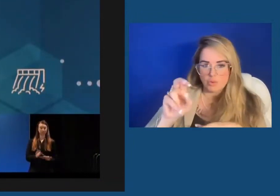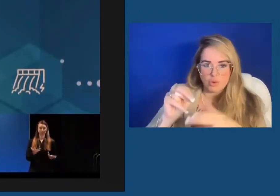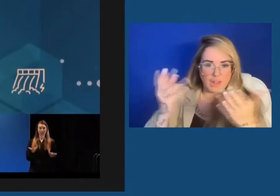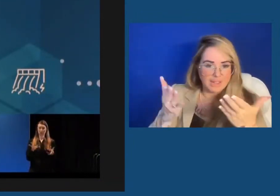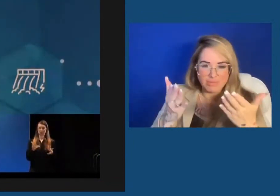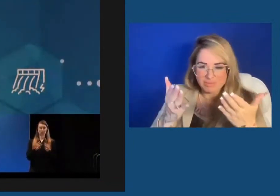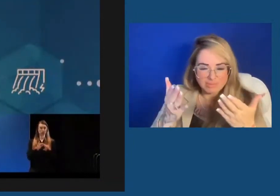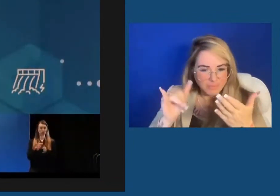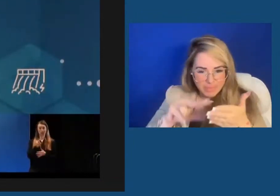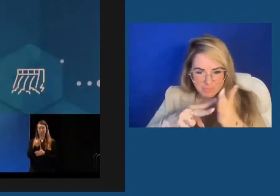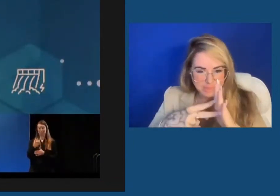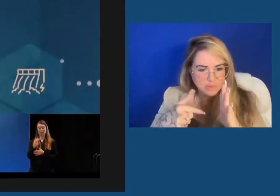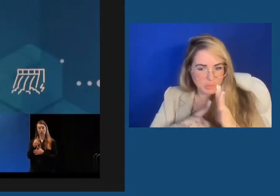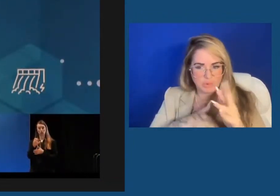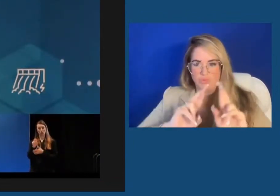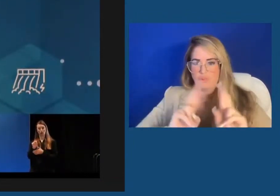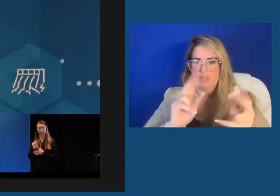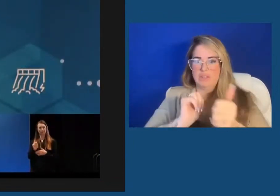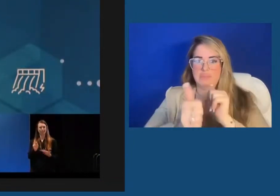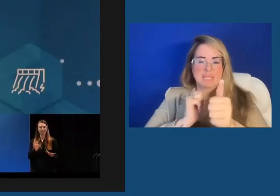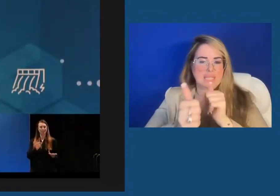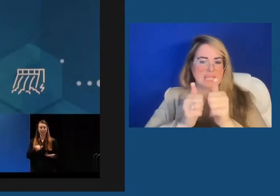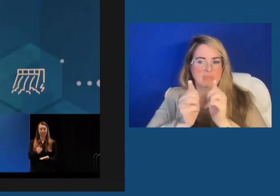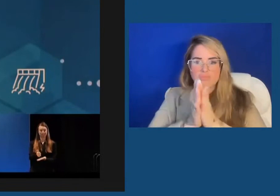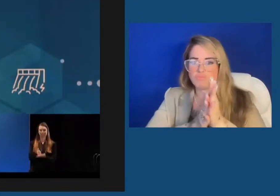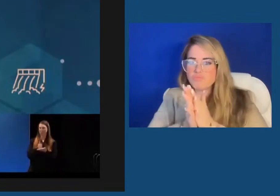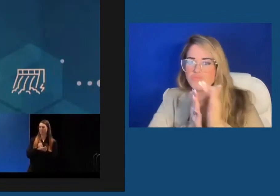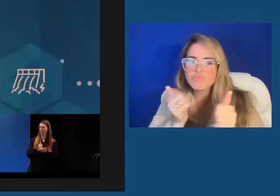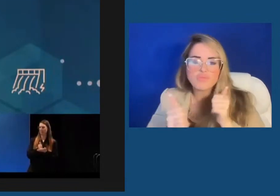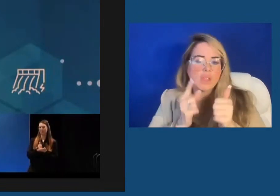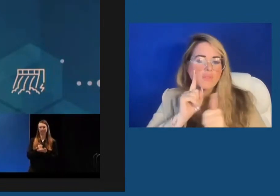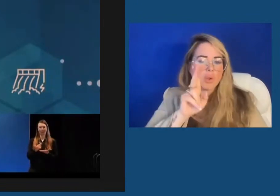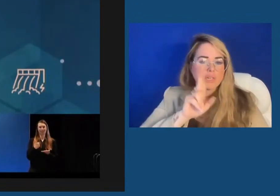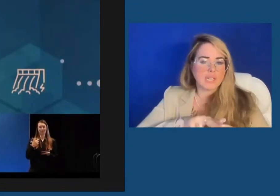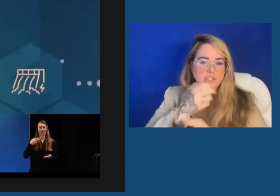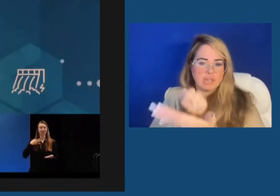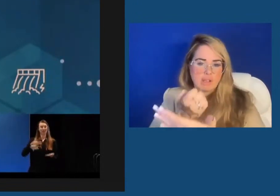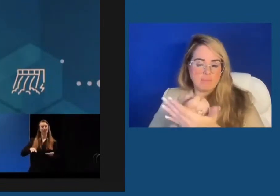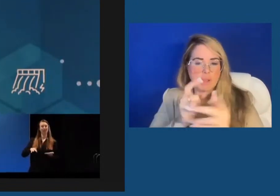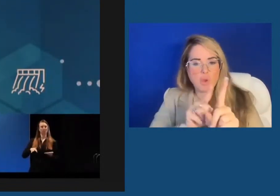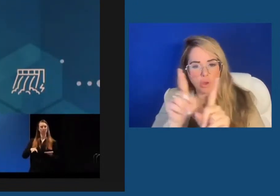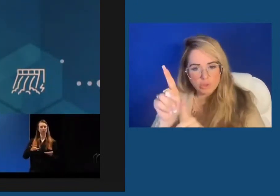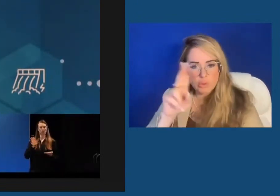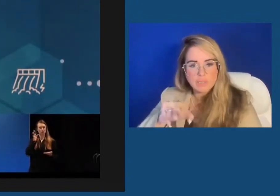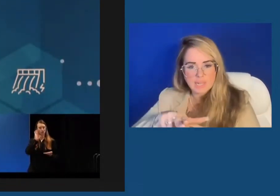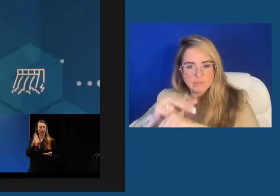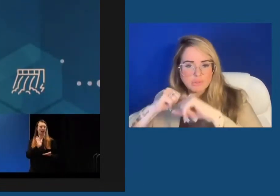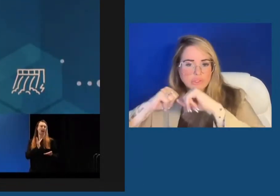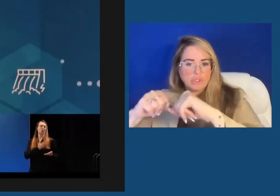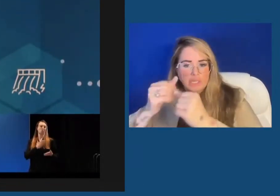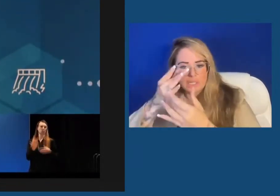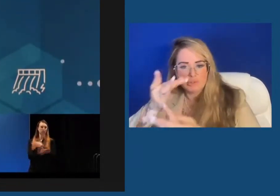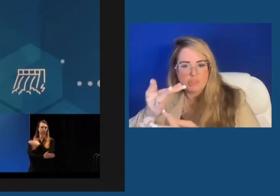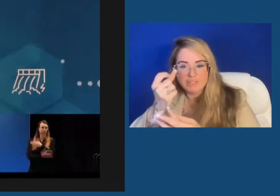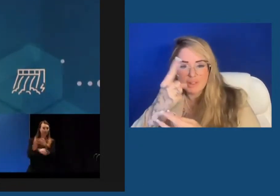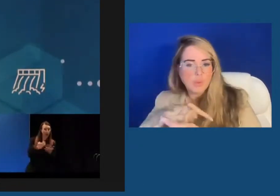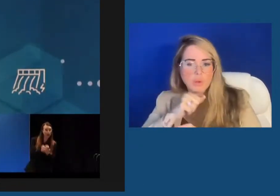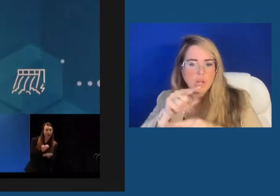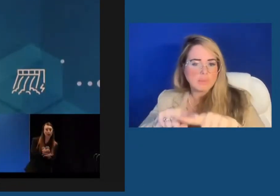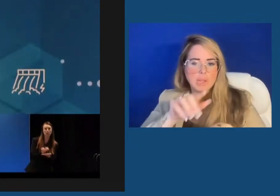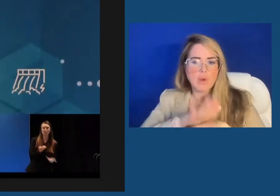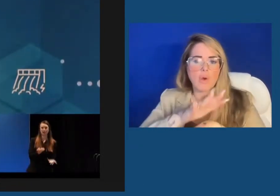puts us at a competitive advantage for our nation's economy as well as national security interests. So we're not relying on